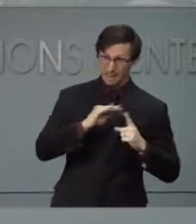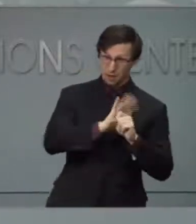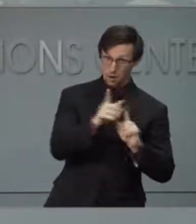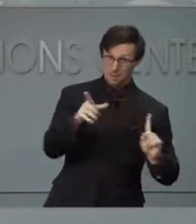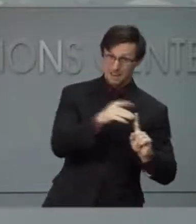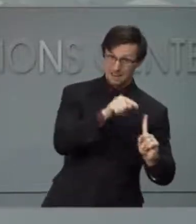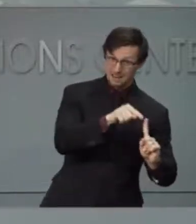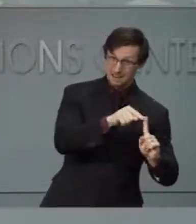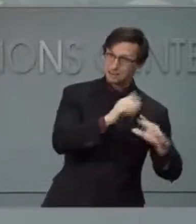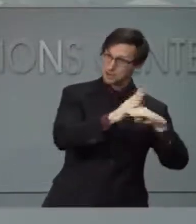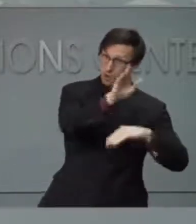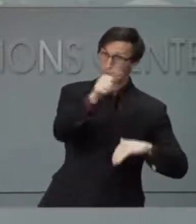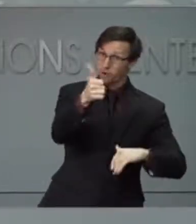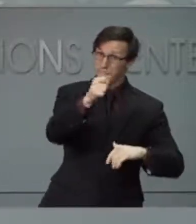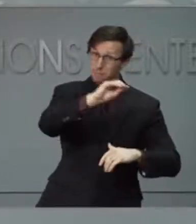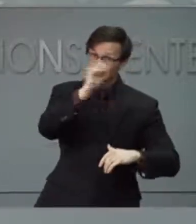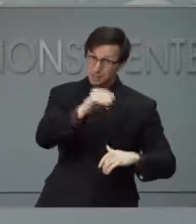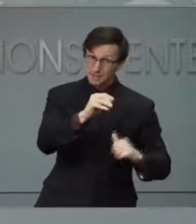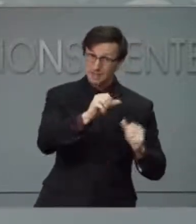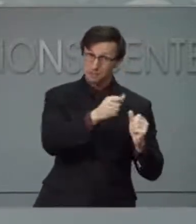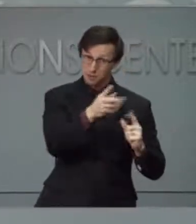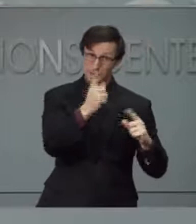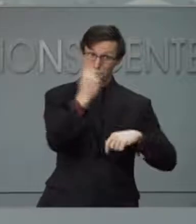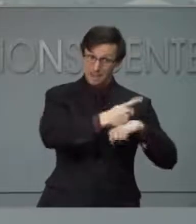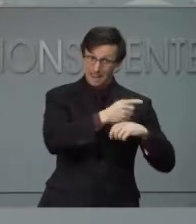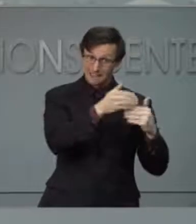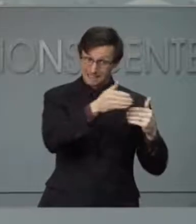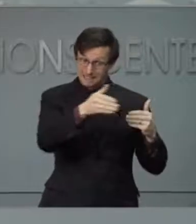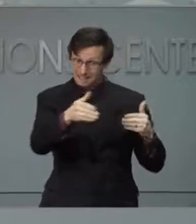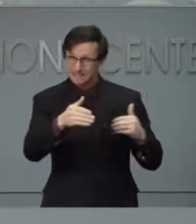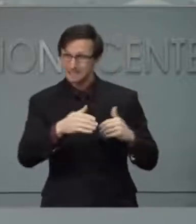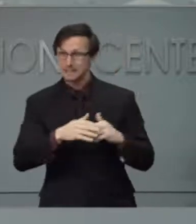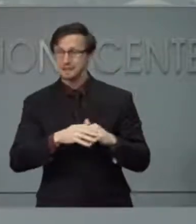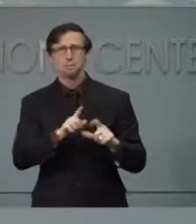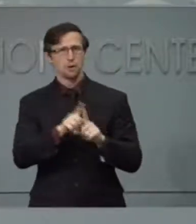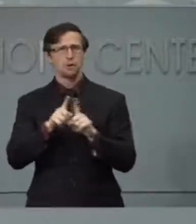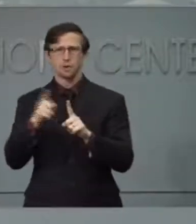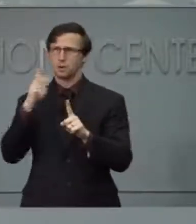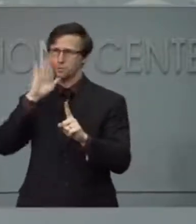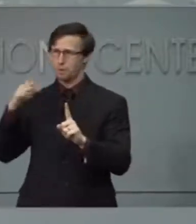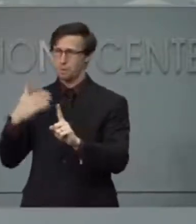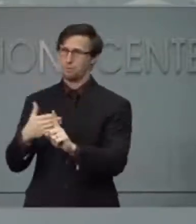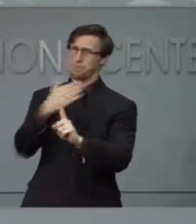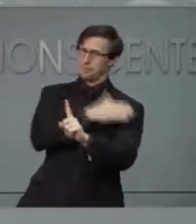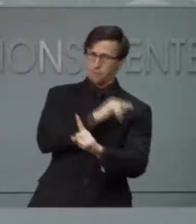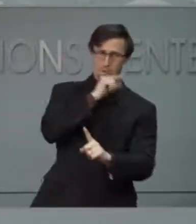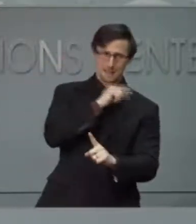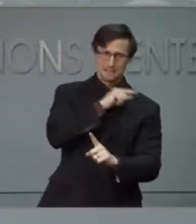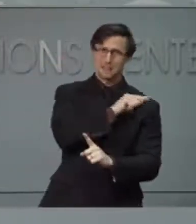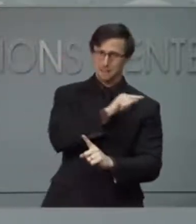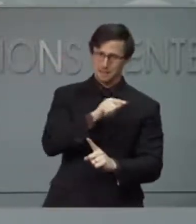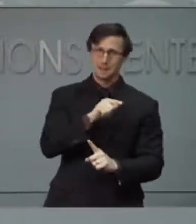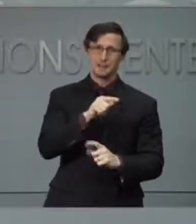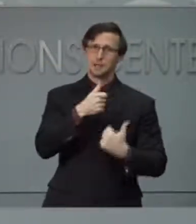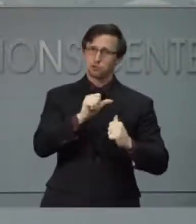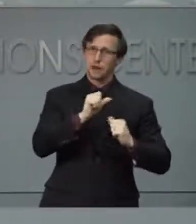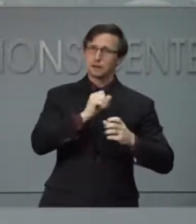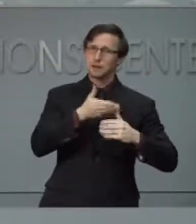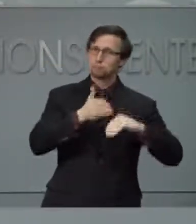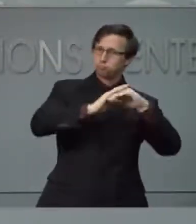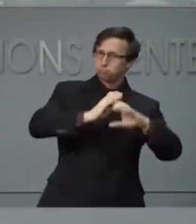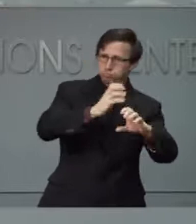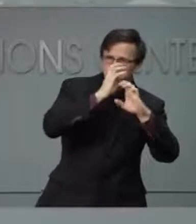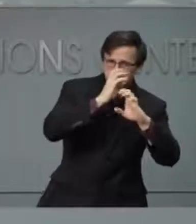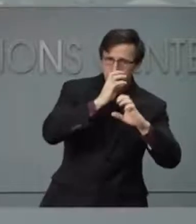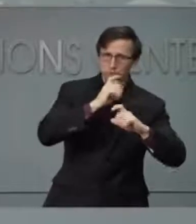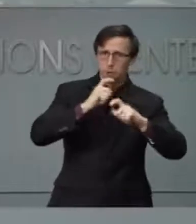governor reduced indoor gathering limits from 25 to 10 ahead of Thanksgiving, and there's some tougher language on mask enforcement, and additional restrictions could be